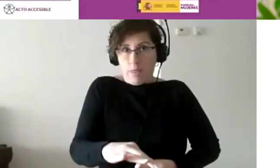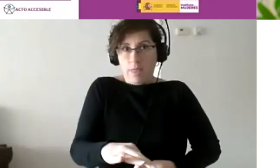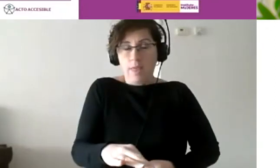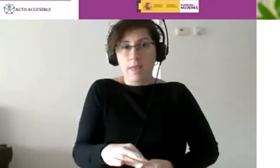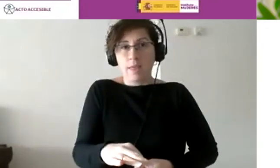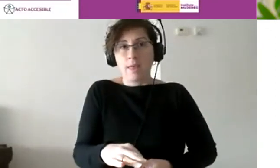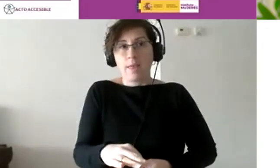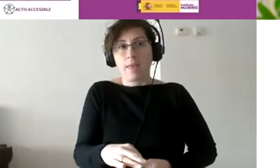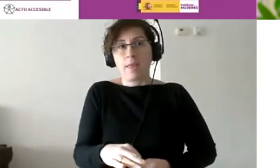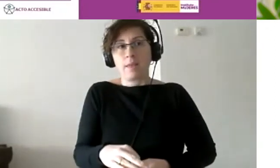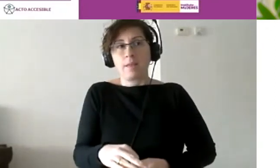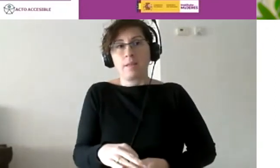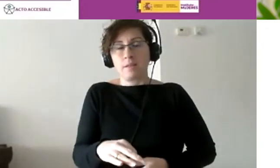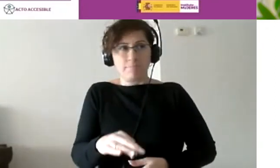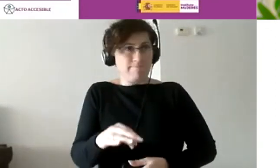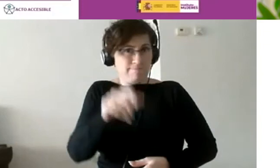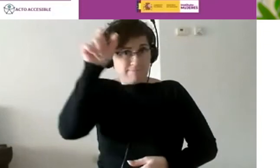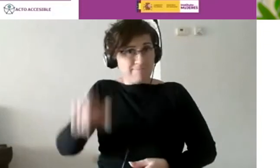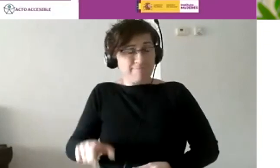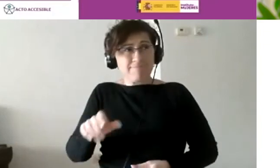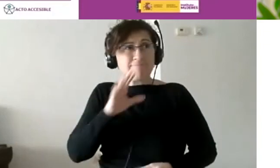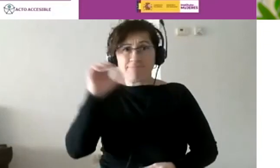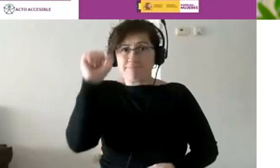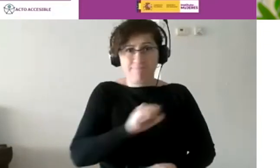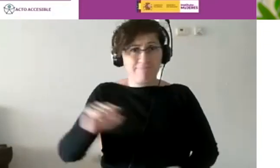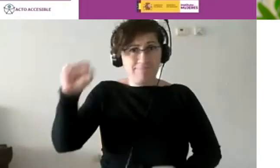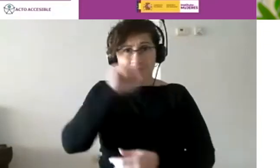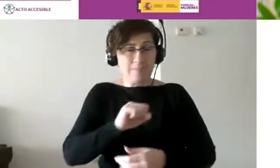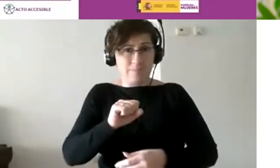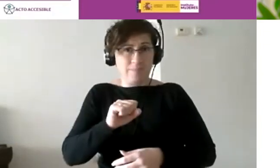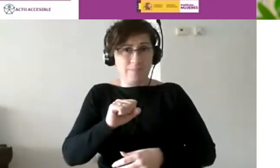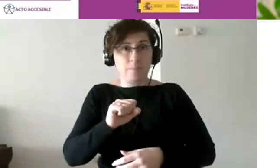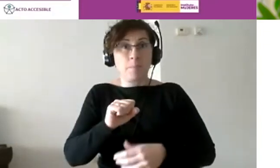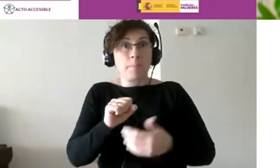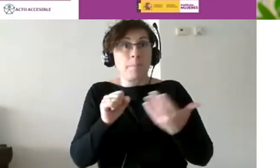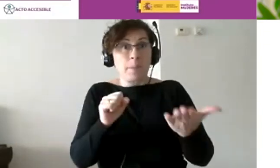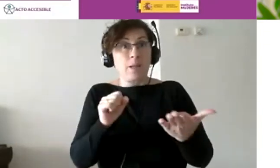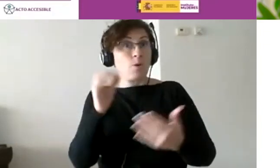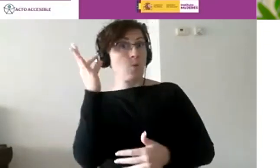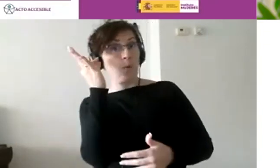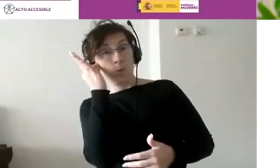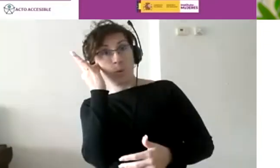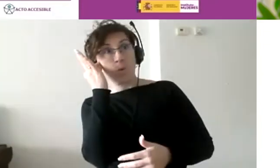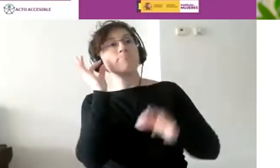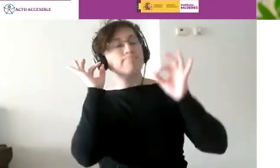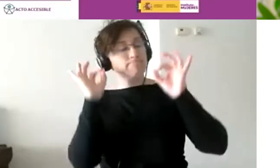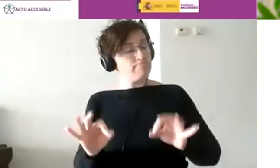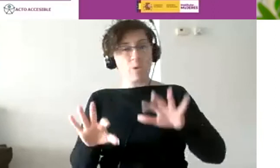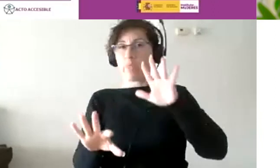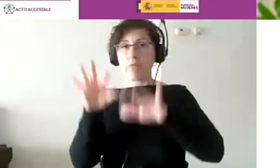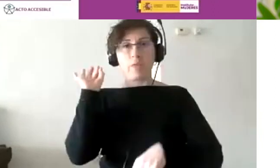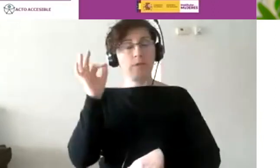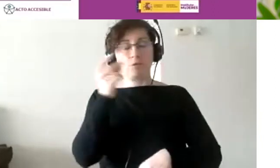assistant. But when Vlada decided to leave Ukraine on a border with